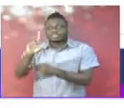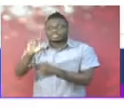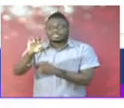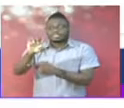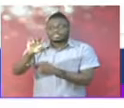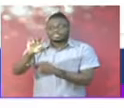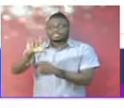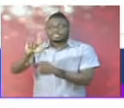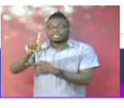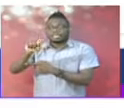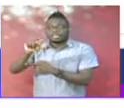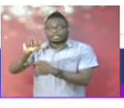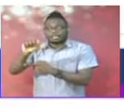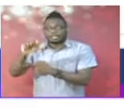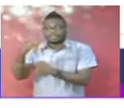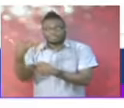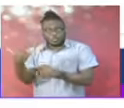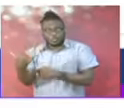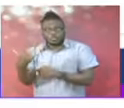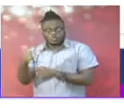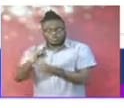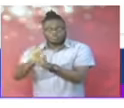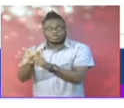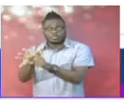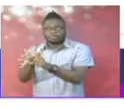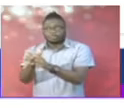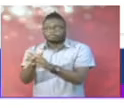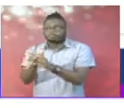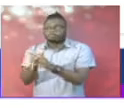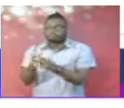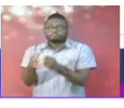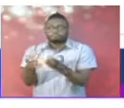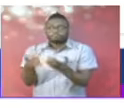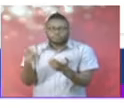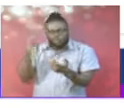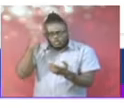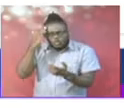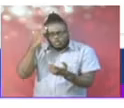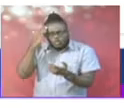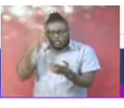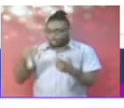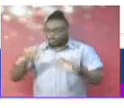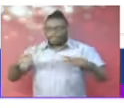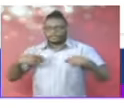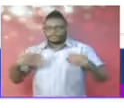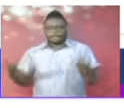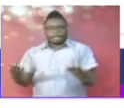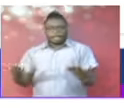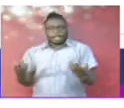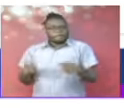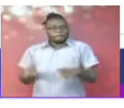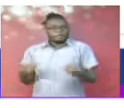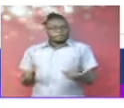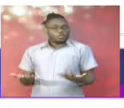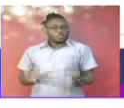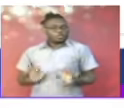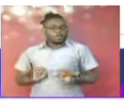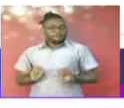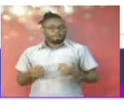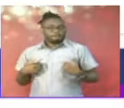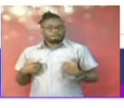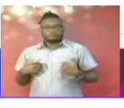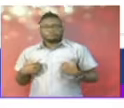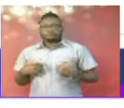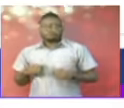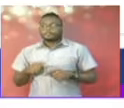it's not presently in the country, but what about strains that had already been here, such as the Brazilian variant? And